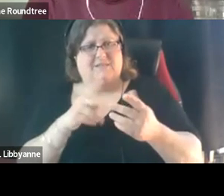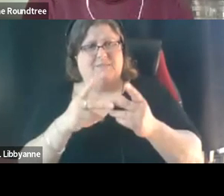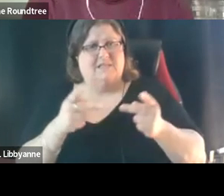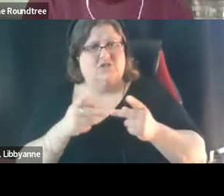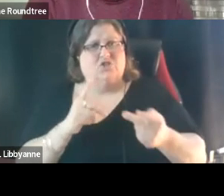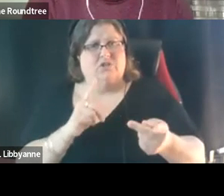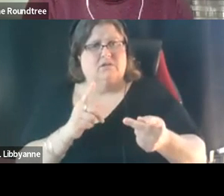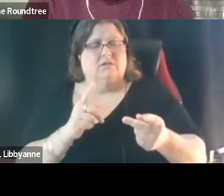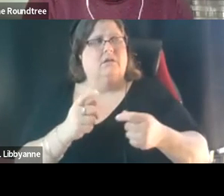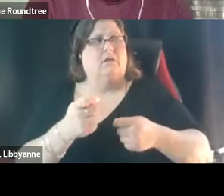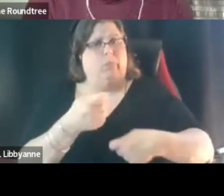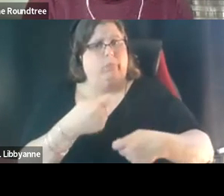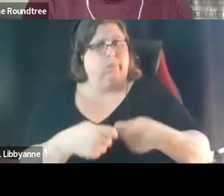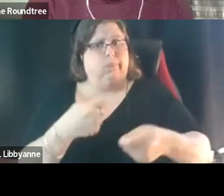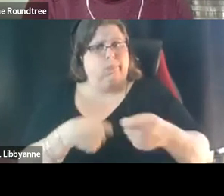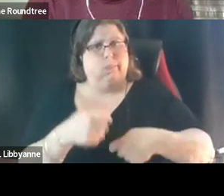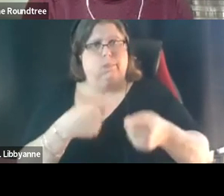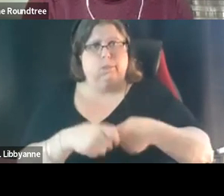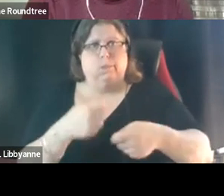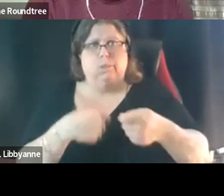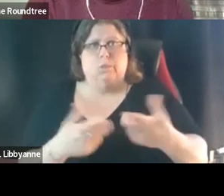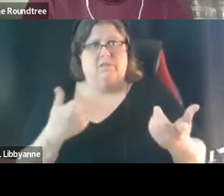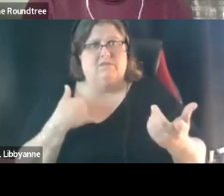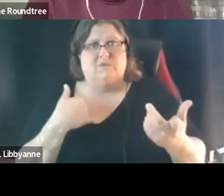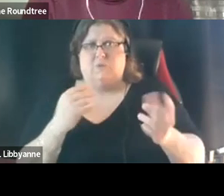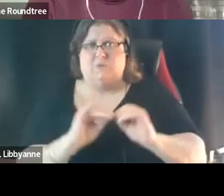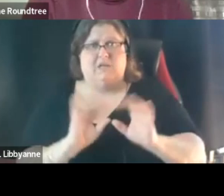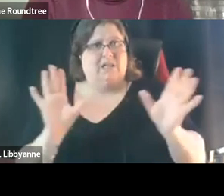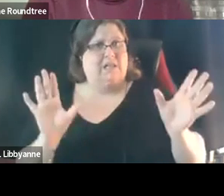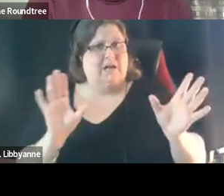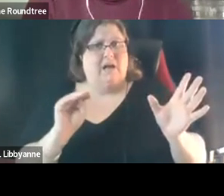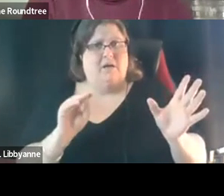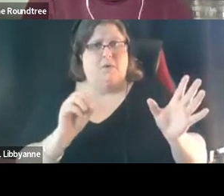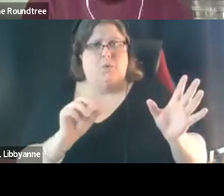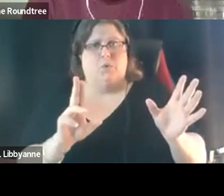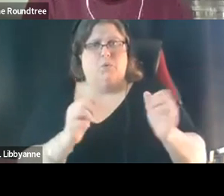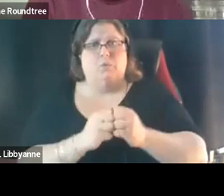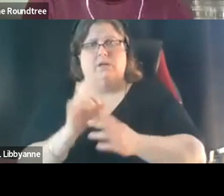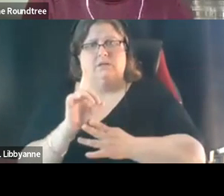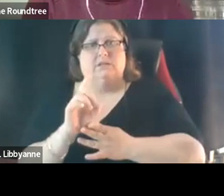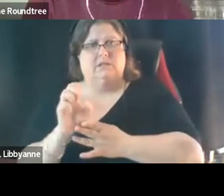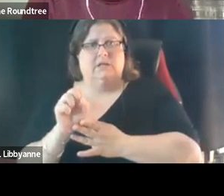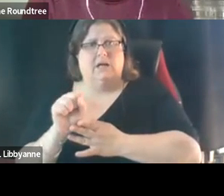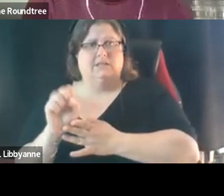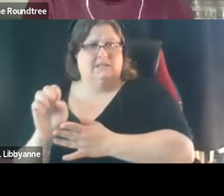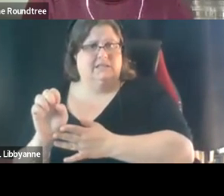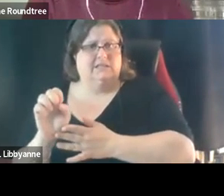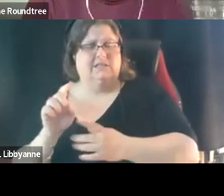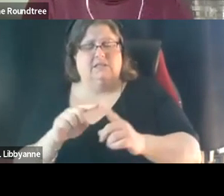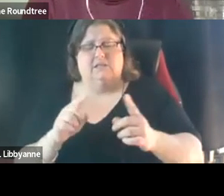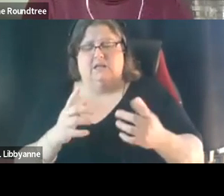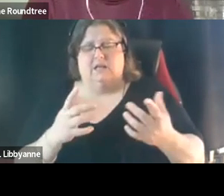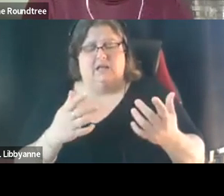There was a clear MOU with DESE that just was, as far as I can tell, ignored when it comes